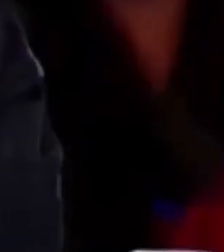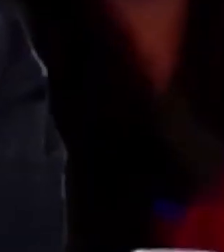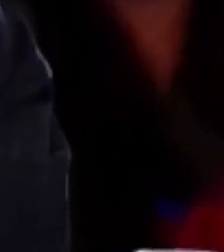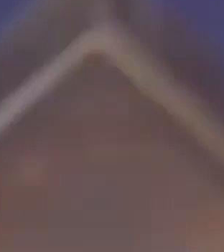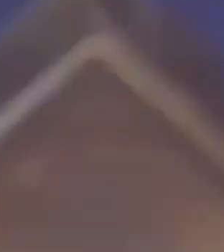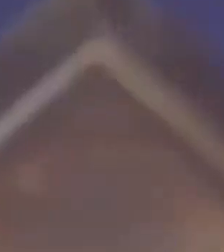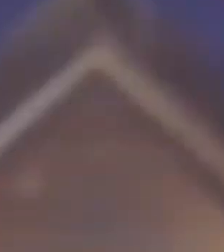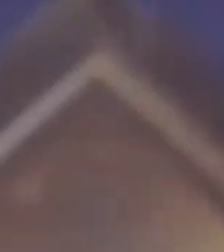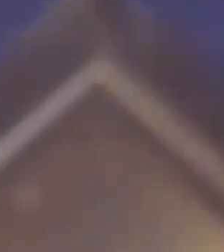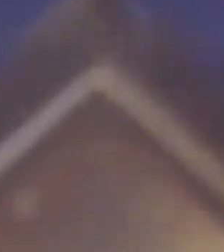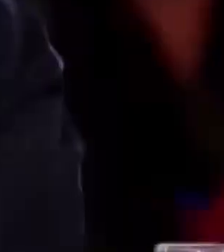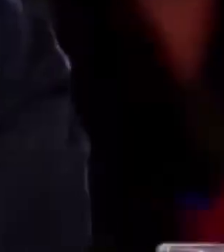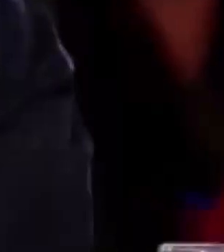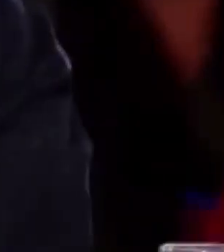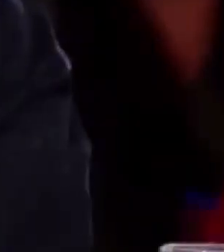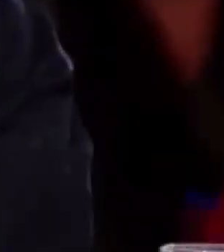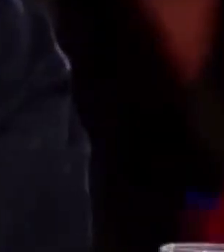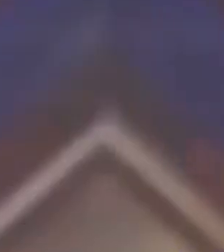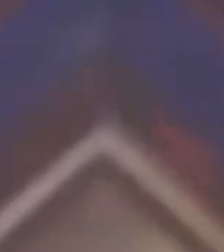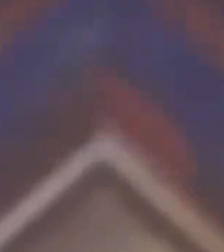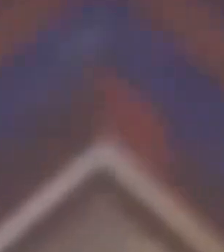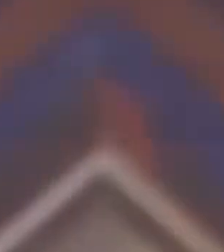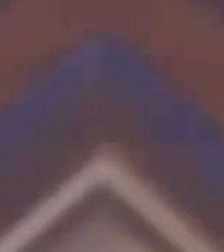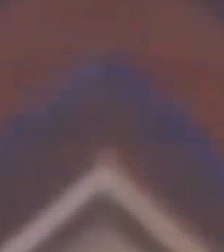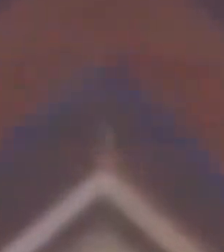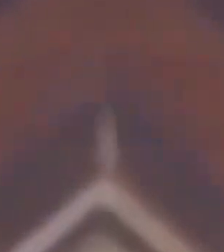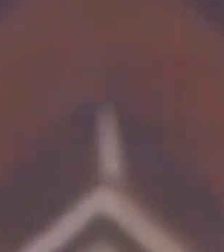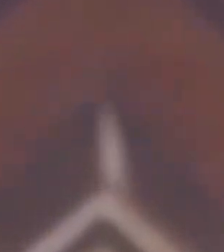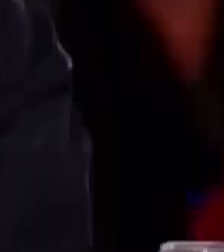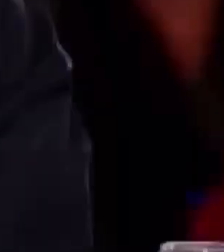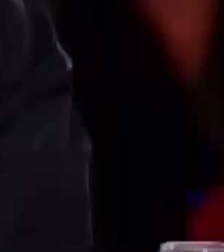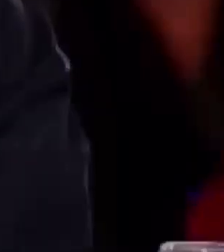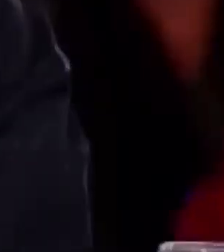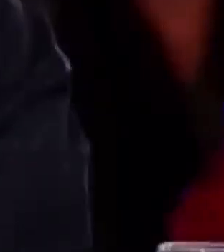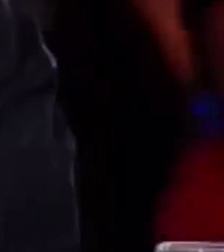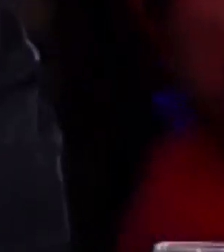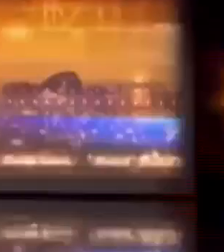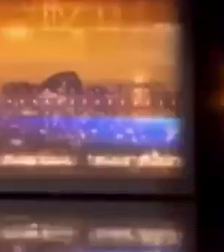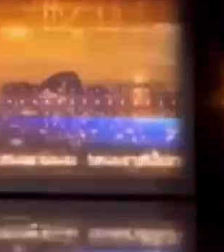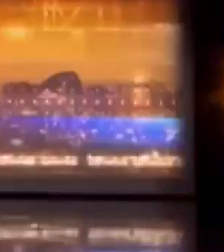Hey, Hello. how you doing? I'm alright, thank you. What's your name? My name is